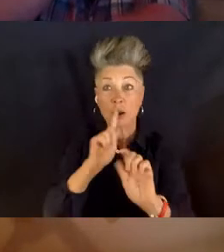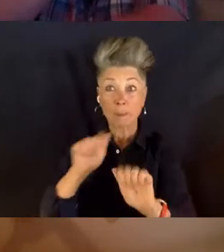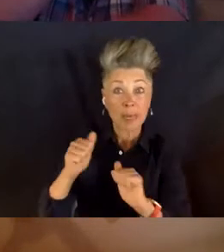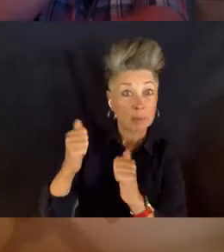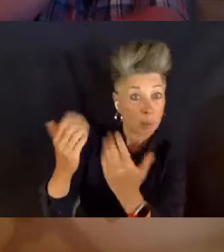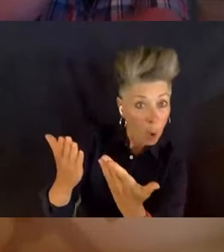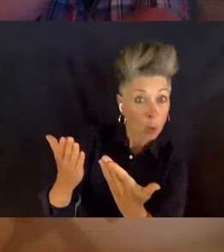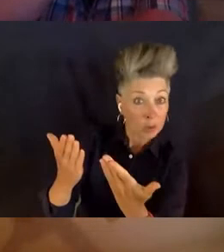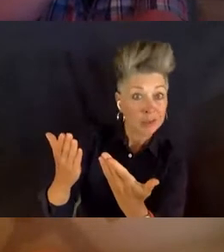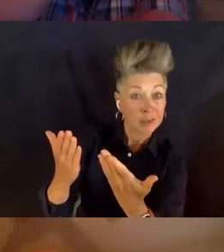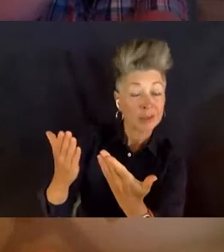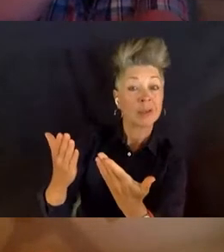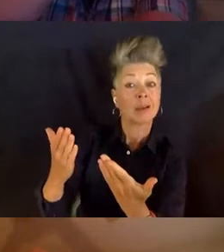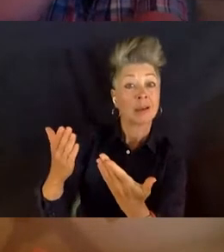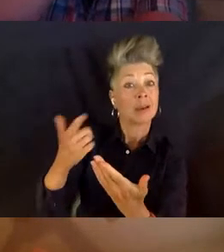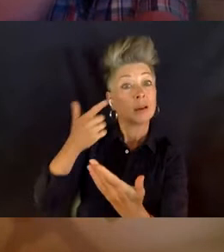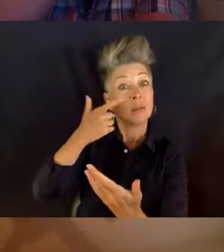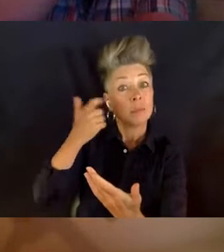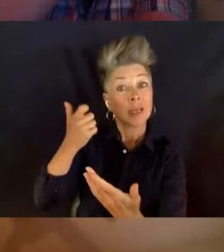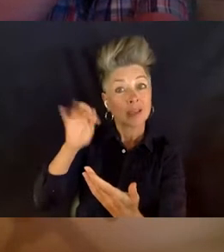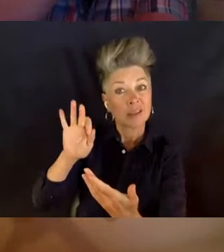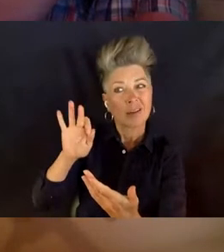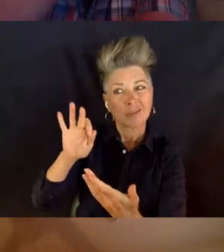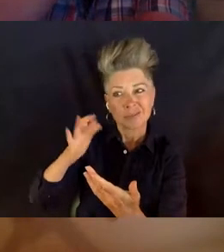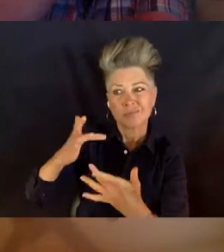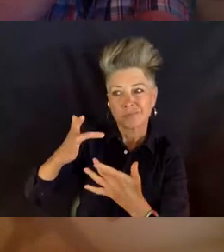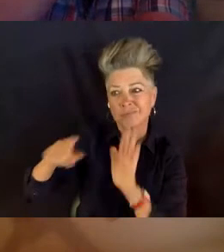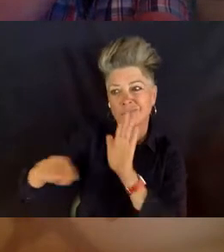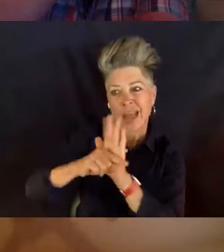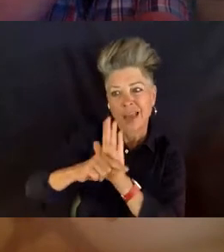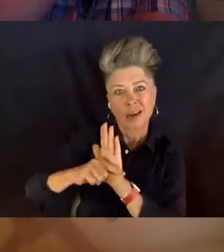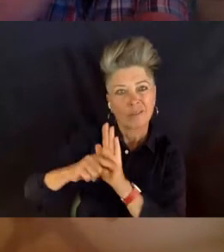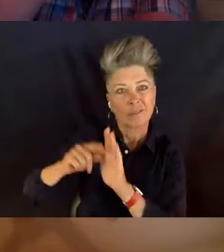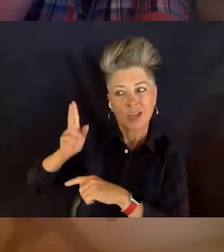the negative historical impacts of